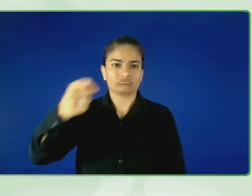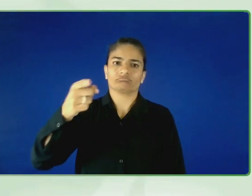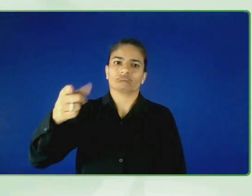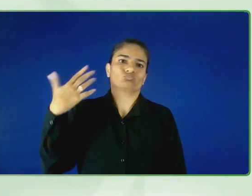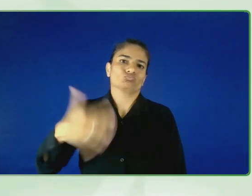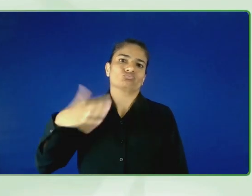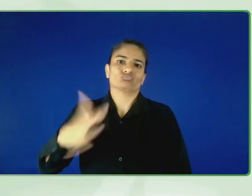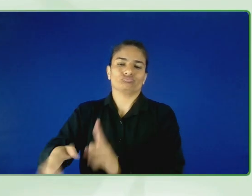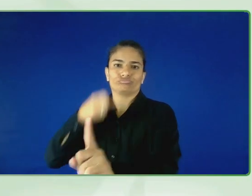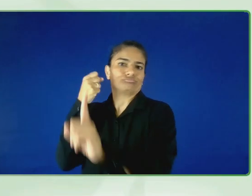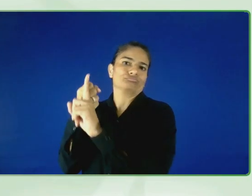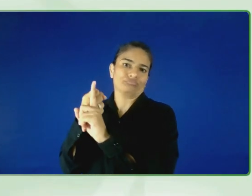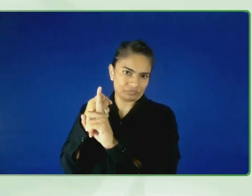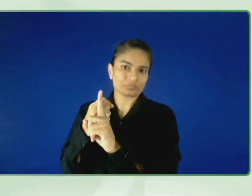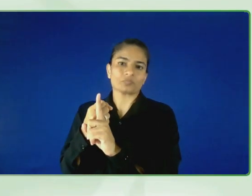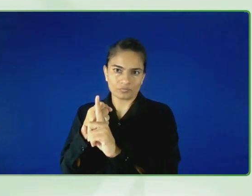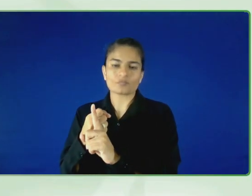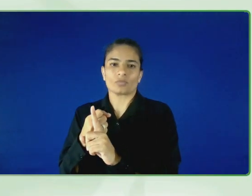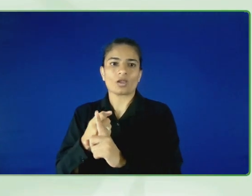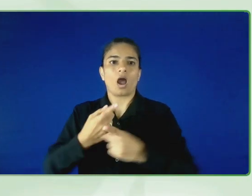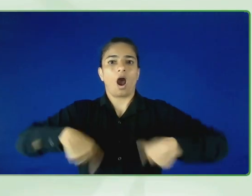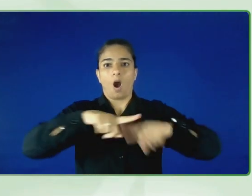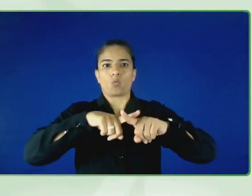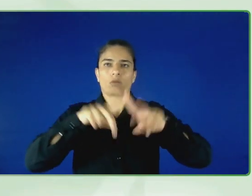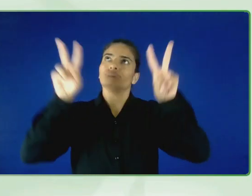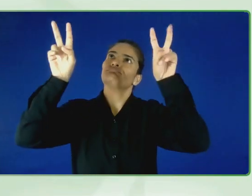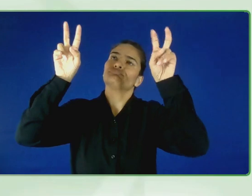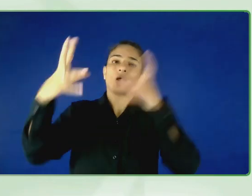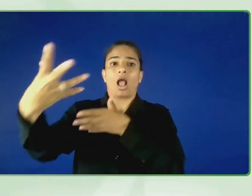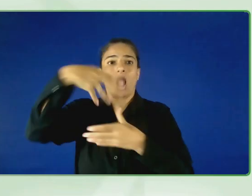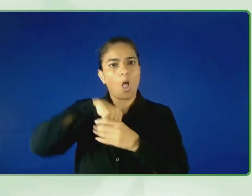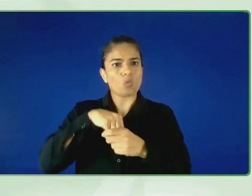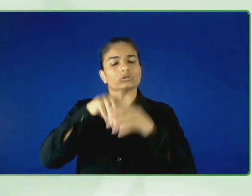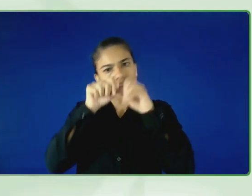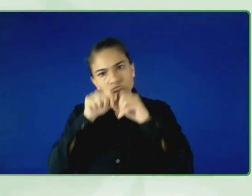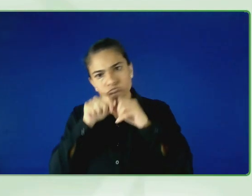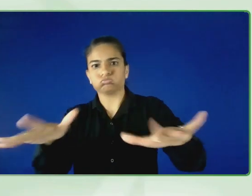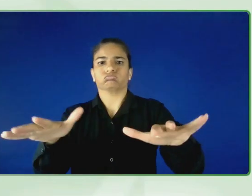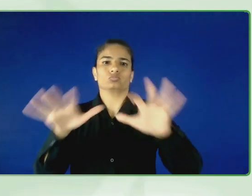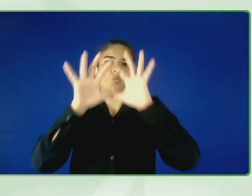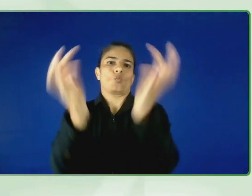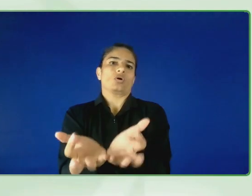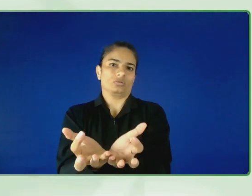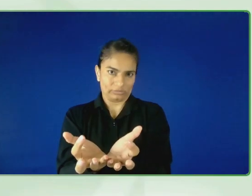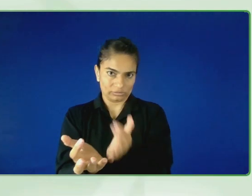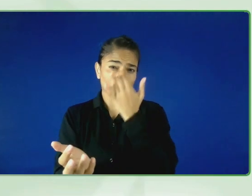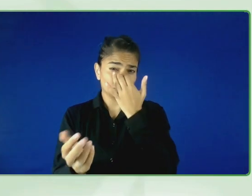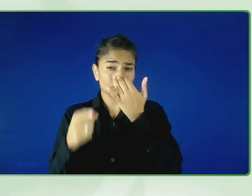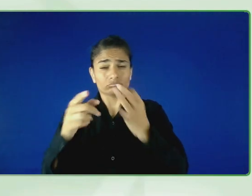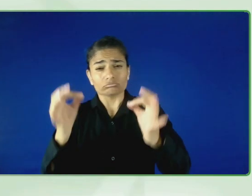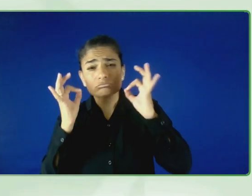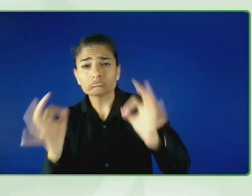our messages of inclusion out to the rest of the world. Paweł, how are you doing? How are things with Migam